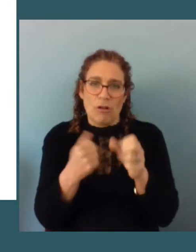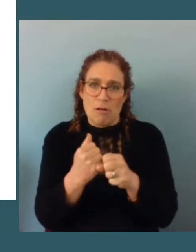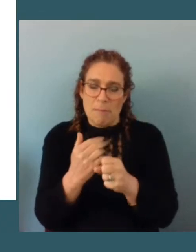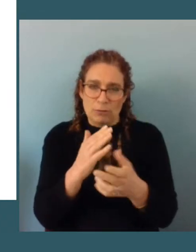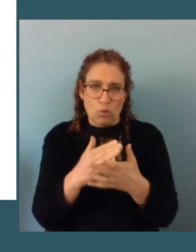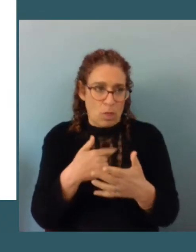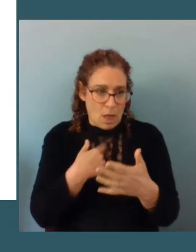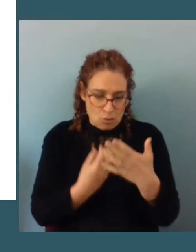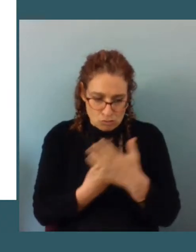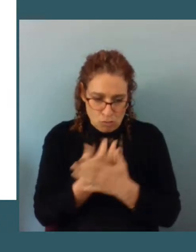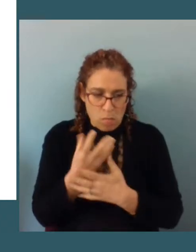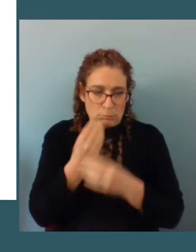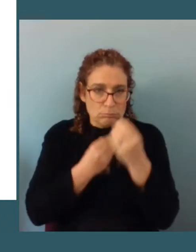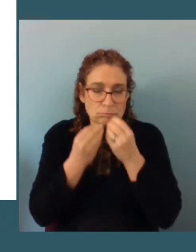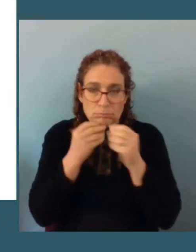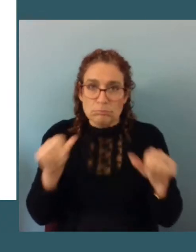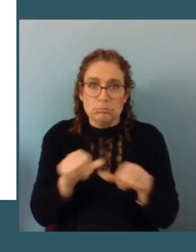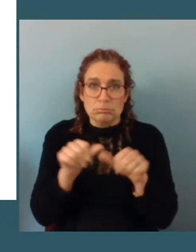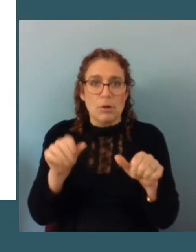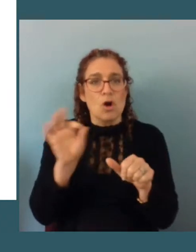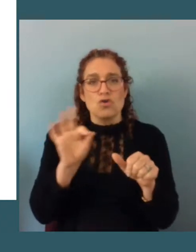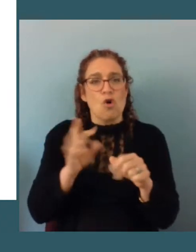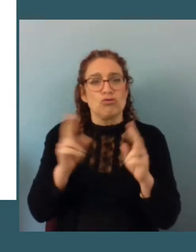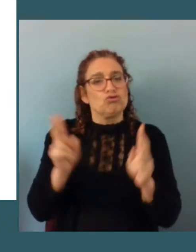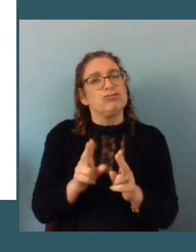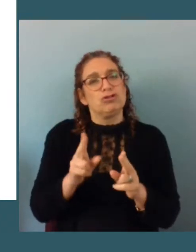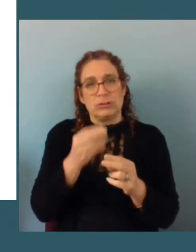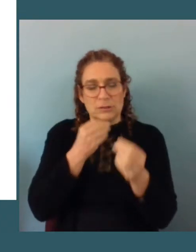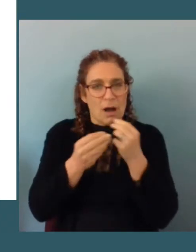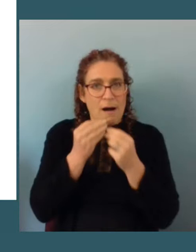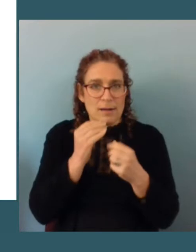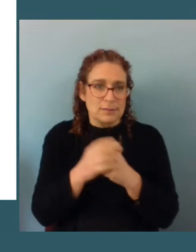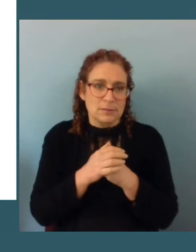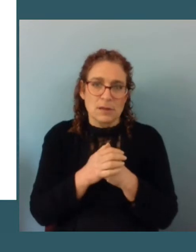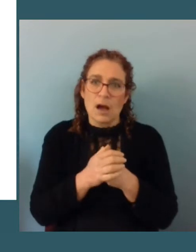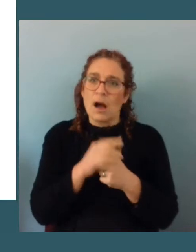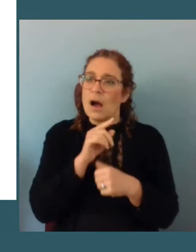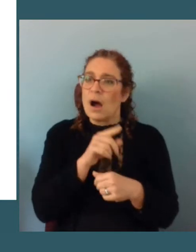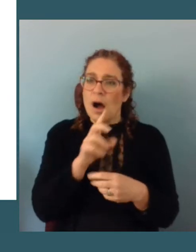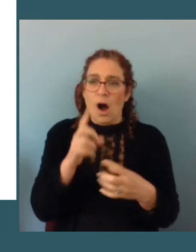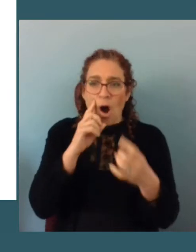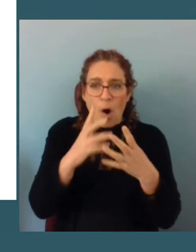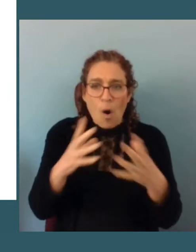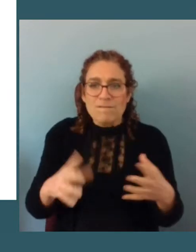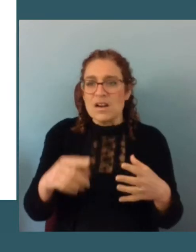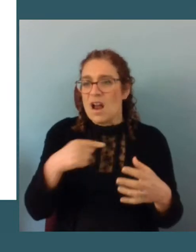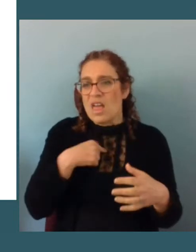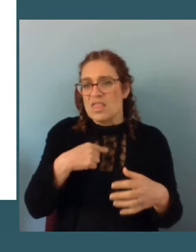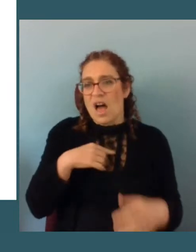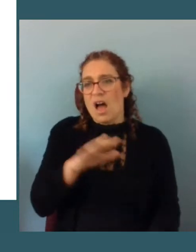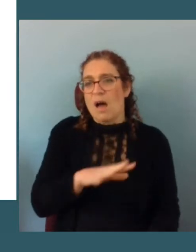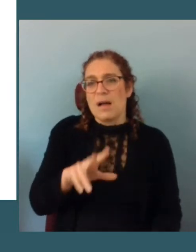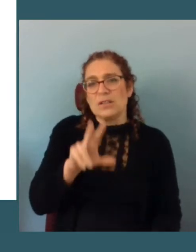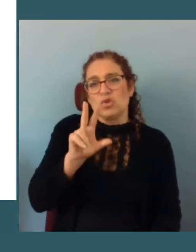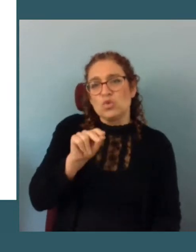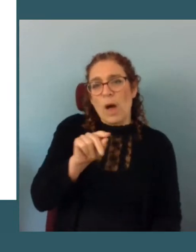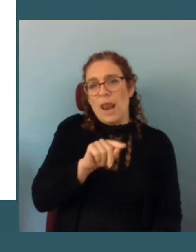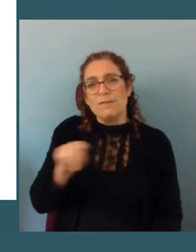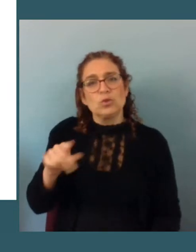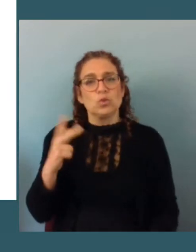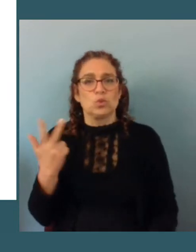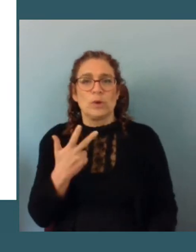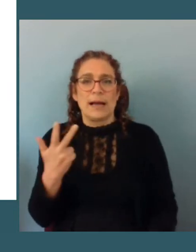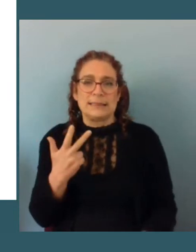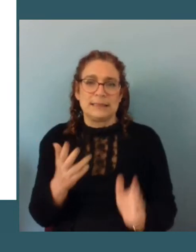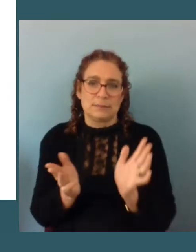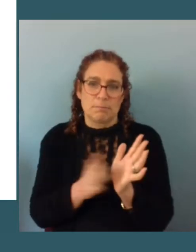isn't any restricted diet. So often allergy dietitians tend to move around somewhere between 12 to 18 months, but the NICE guidance